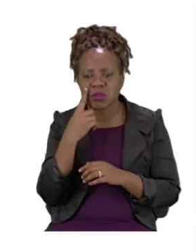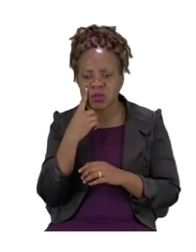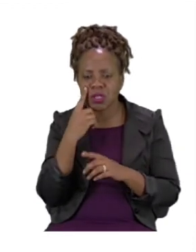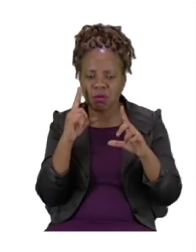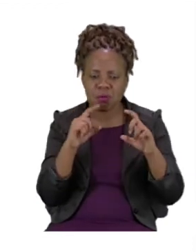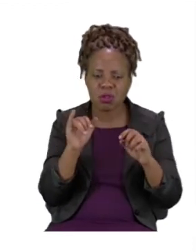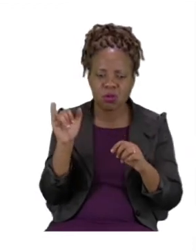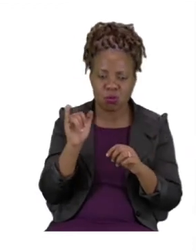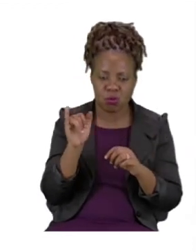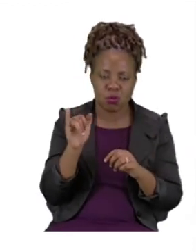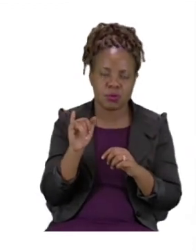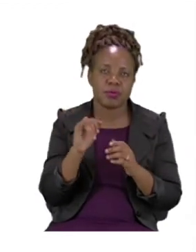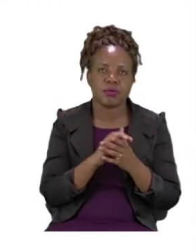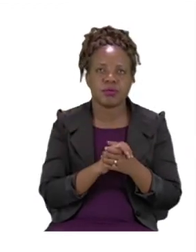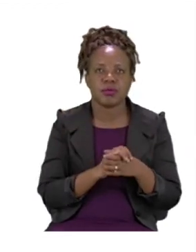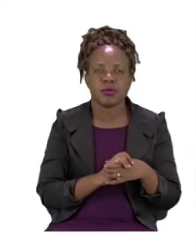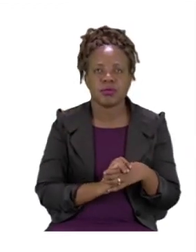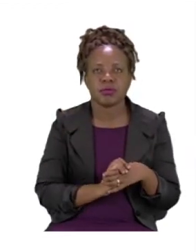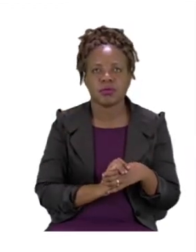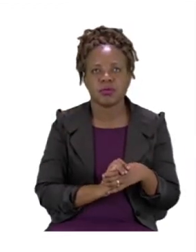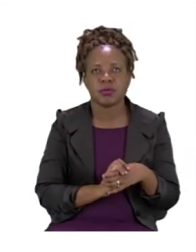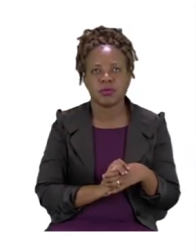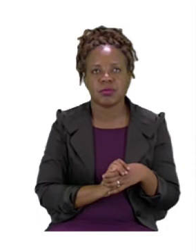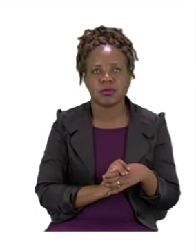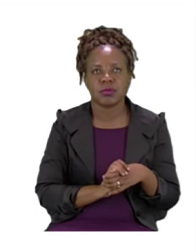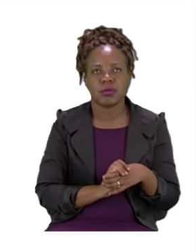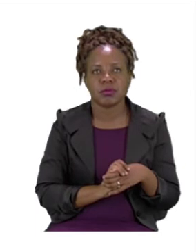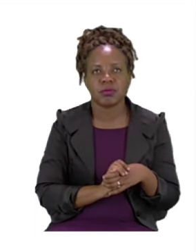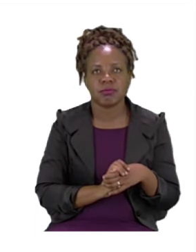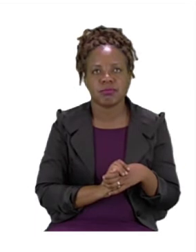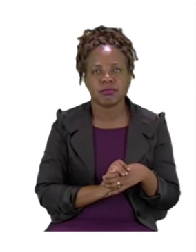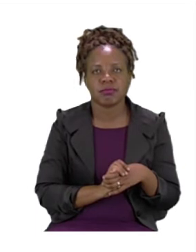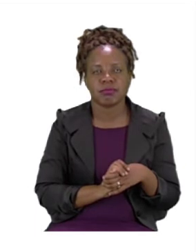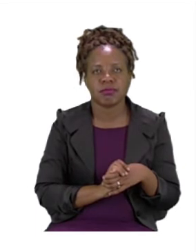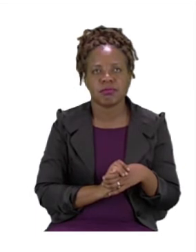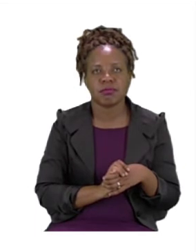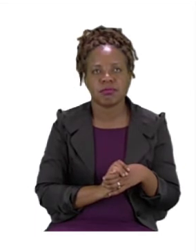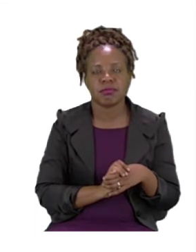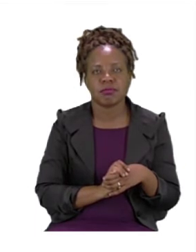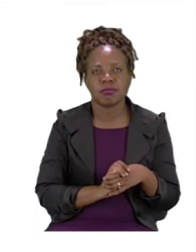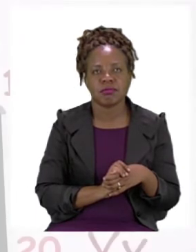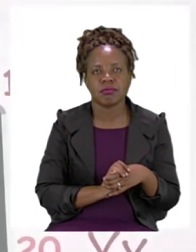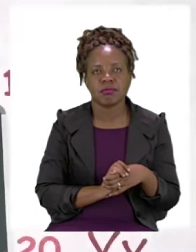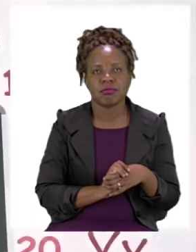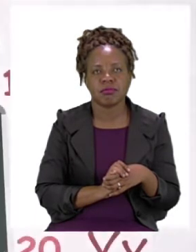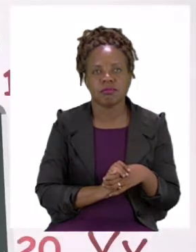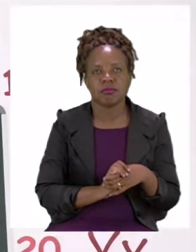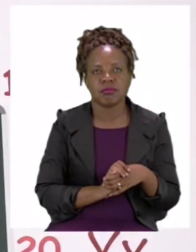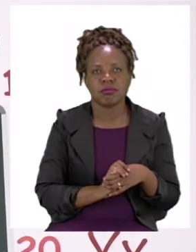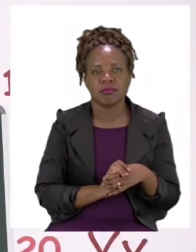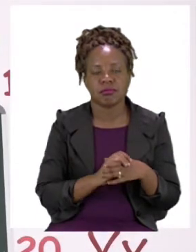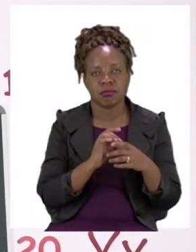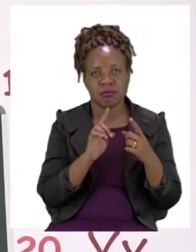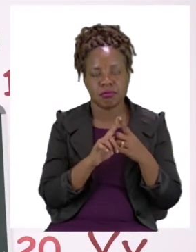Now, I have the same words on the board and I want us to read them together. So, let's take a look at the board. The first one